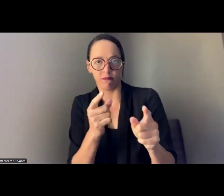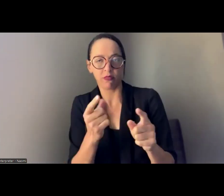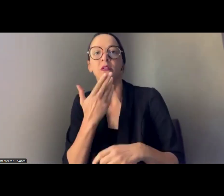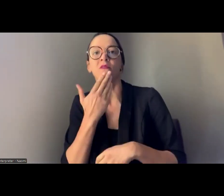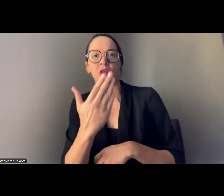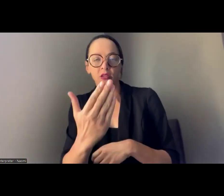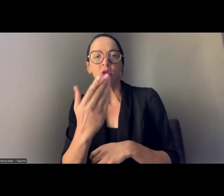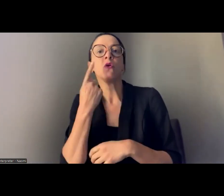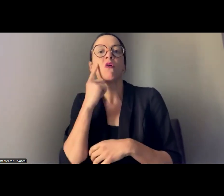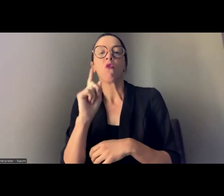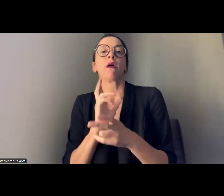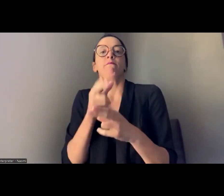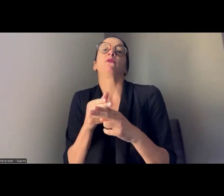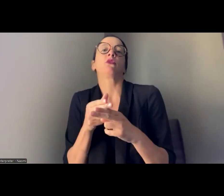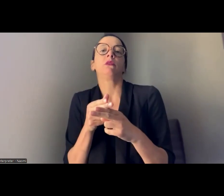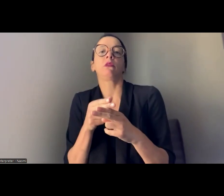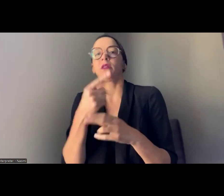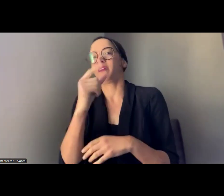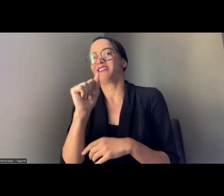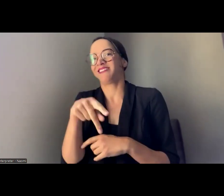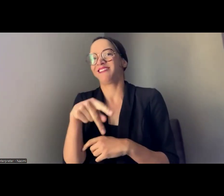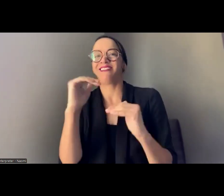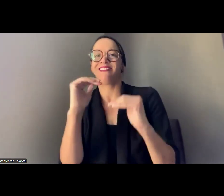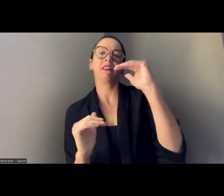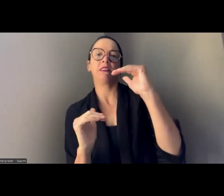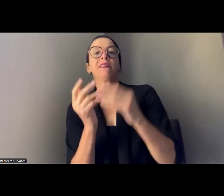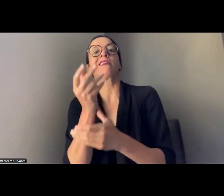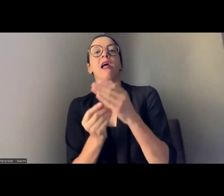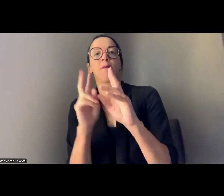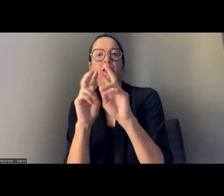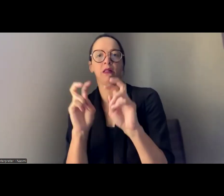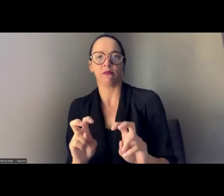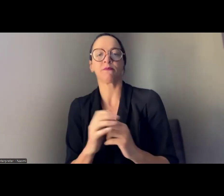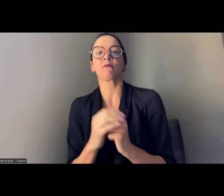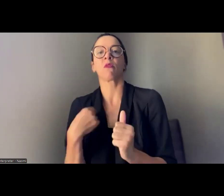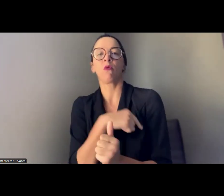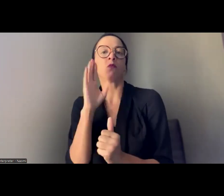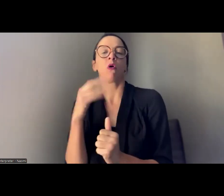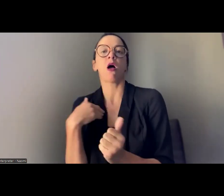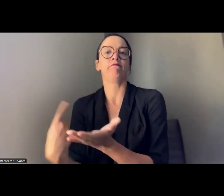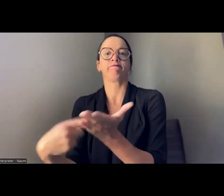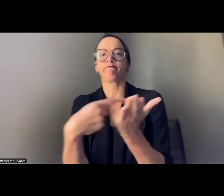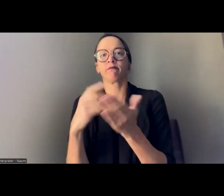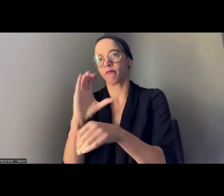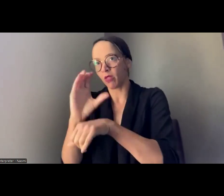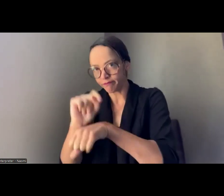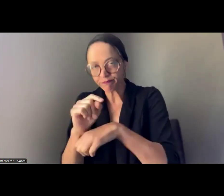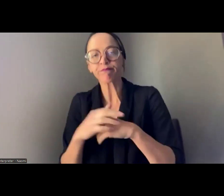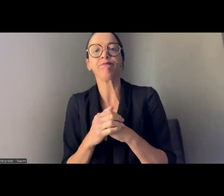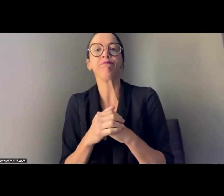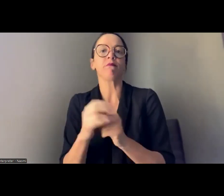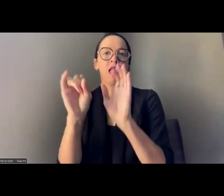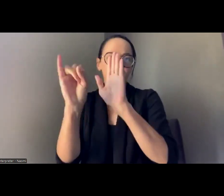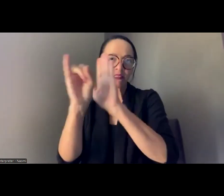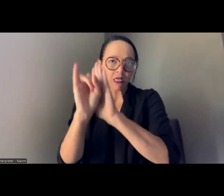will be in consultation. We will identify priority areas. We will also, like exactly what you're